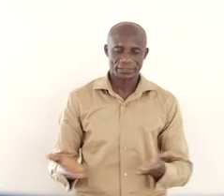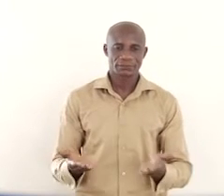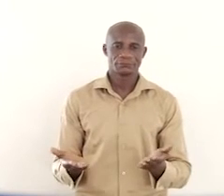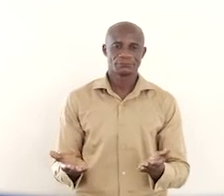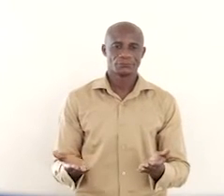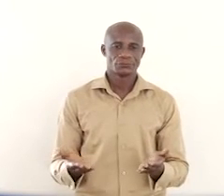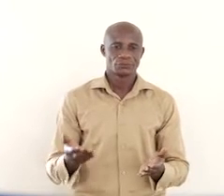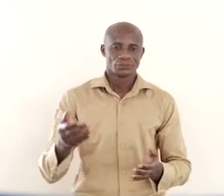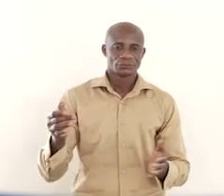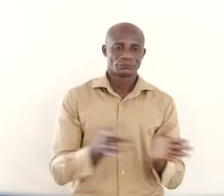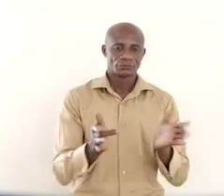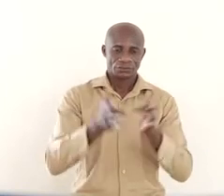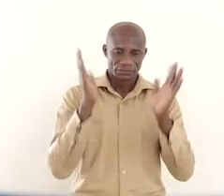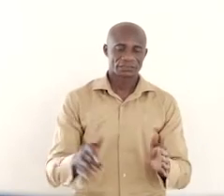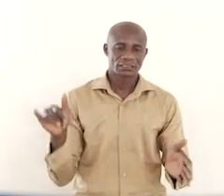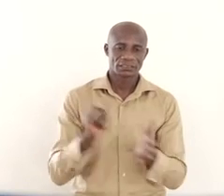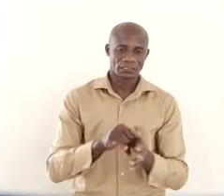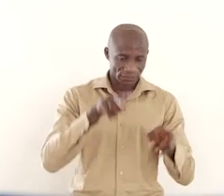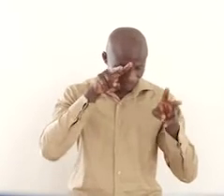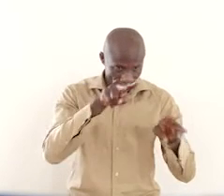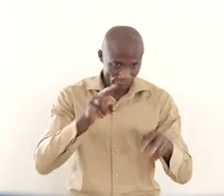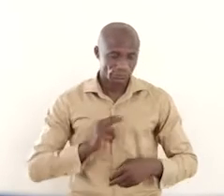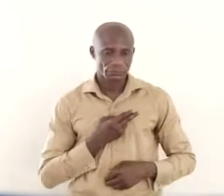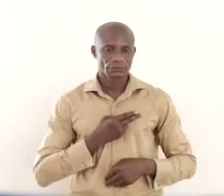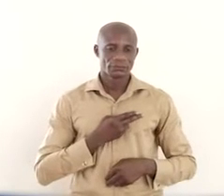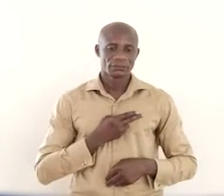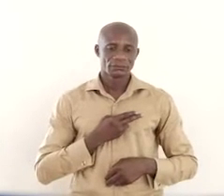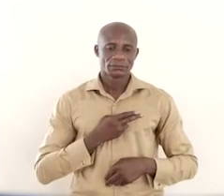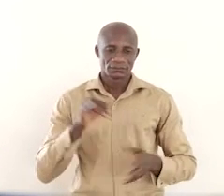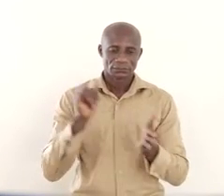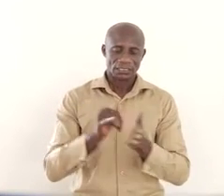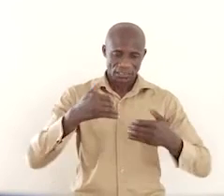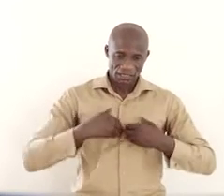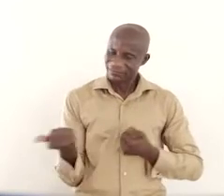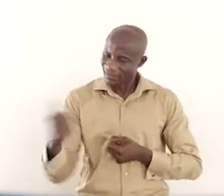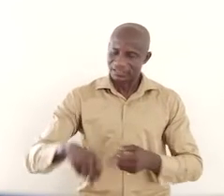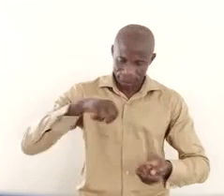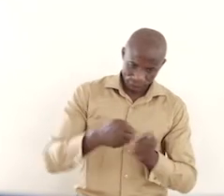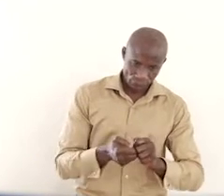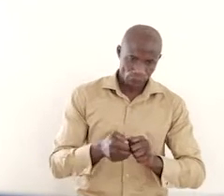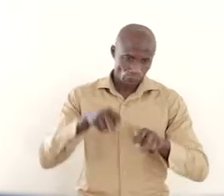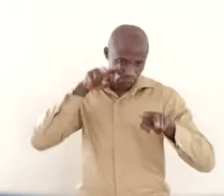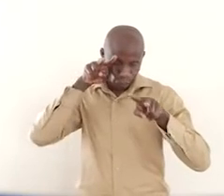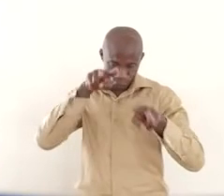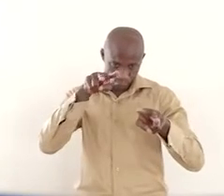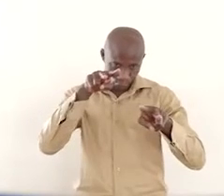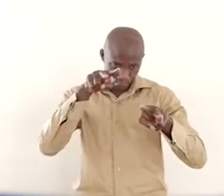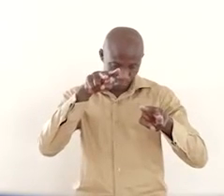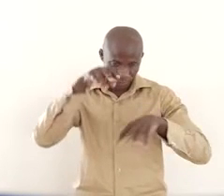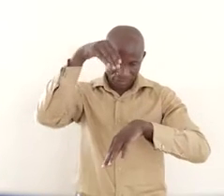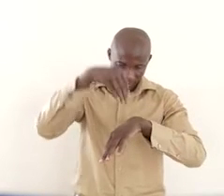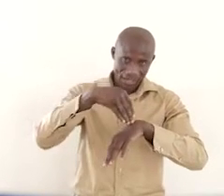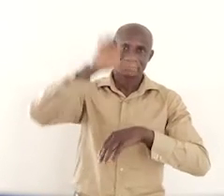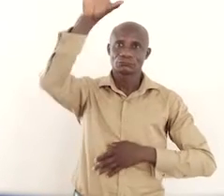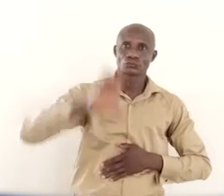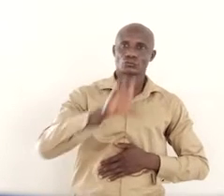here, Christians that are watching us, who are facing any problems at the moment, to look intently